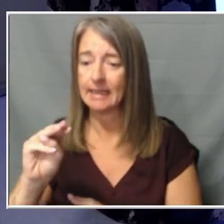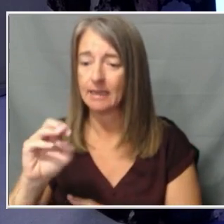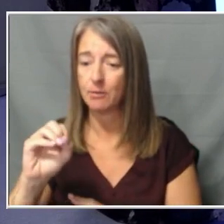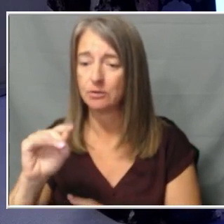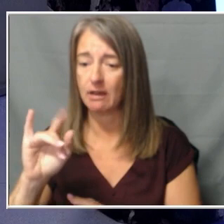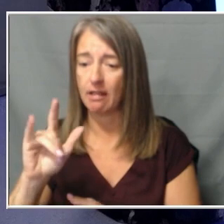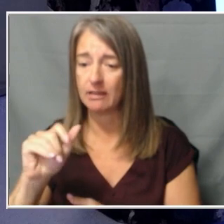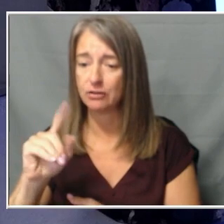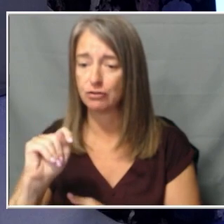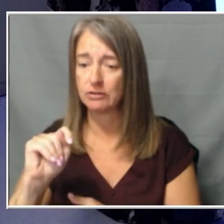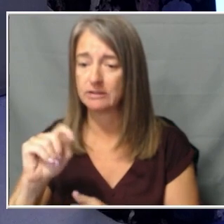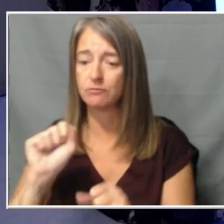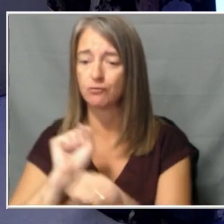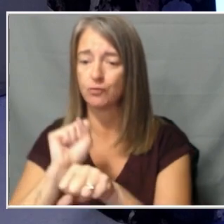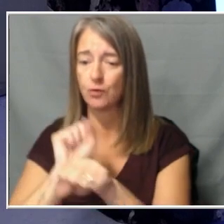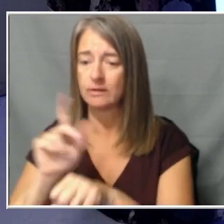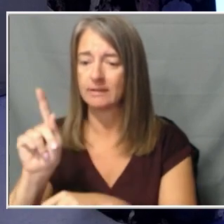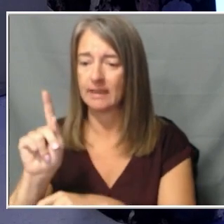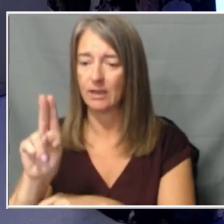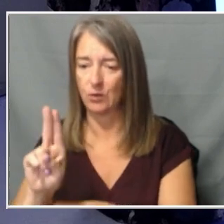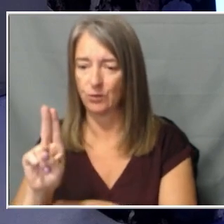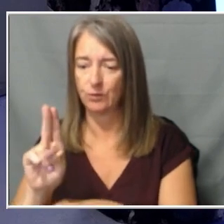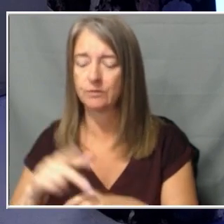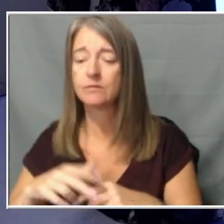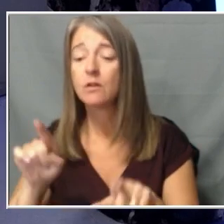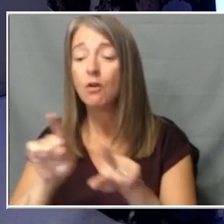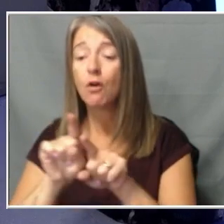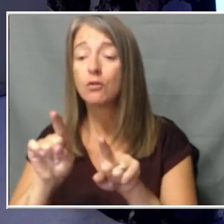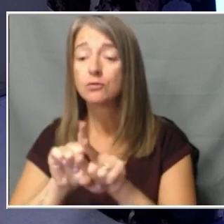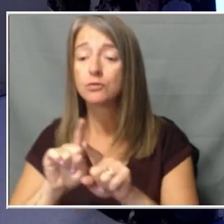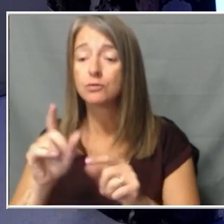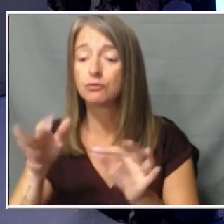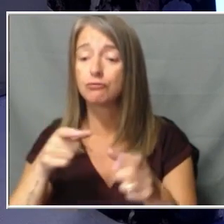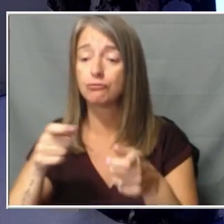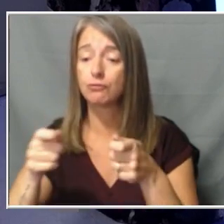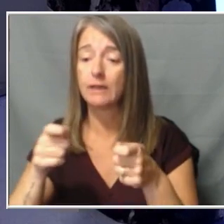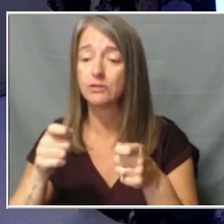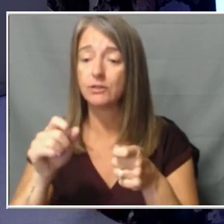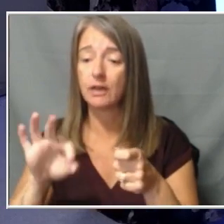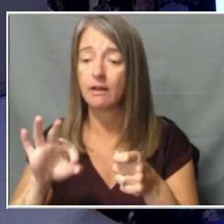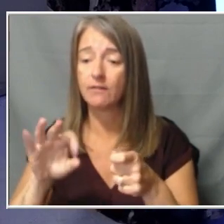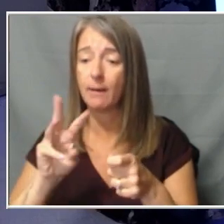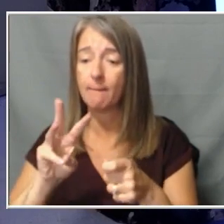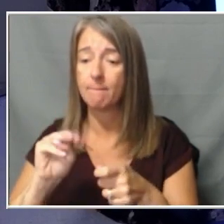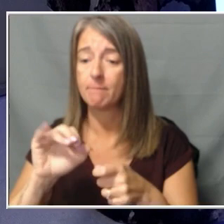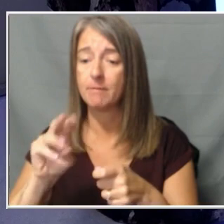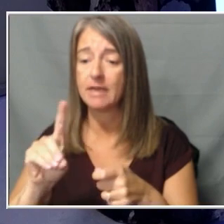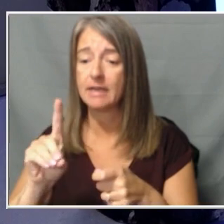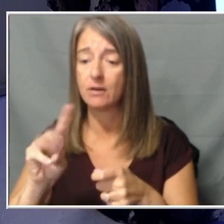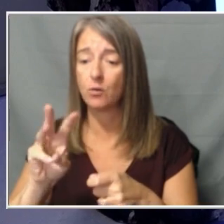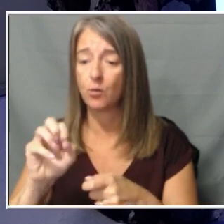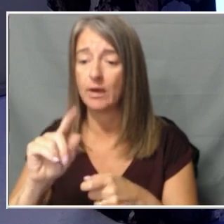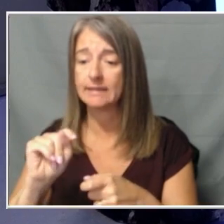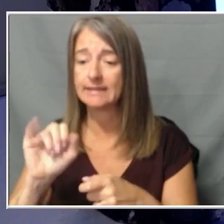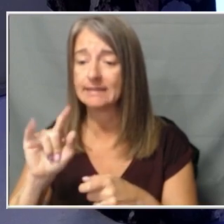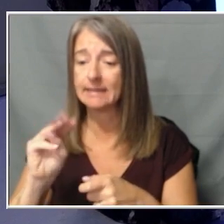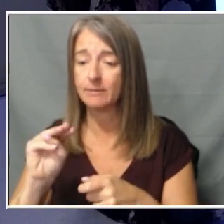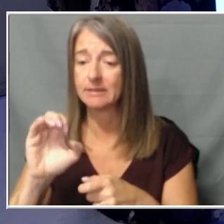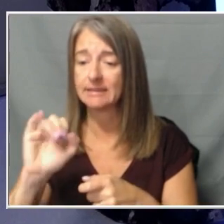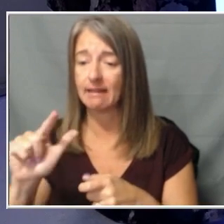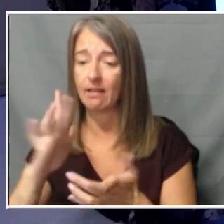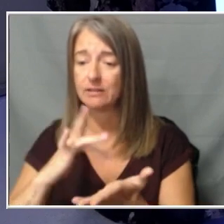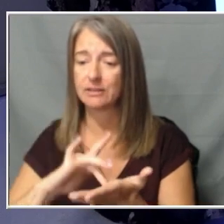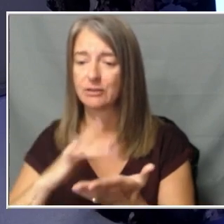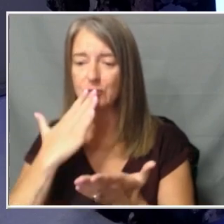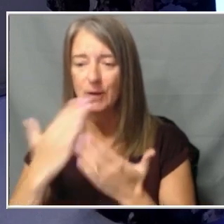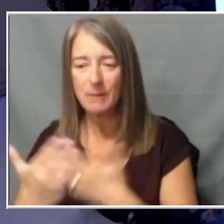at the University of Kansas Cancer Center. He's also the director of the Midwest Stem Cell Therapy Center. How are you, Dr. A? Good morning. How